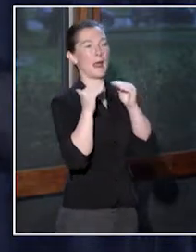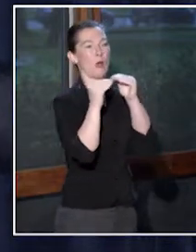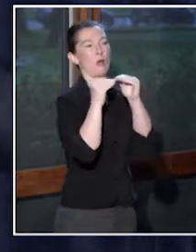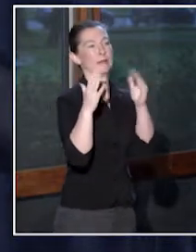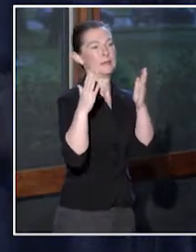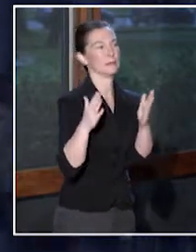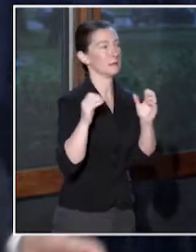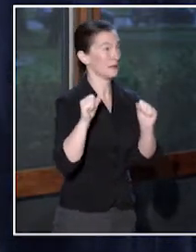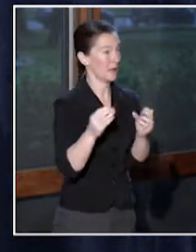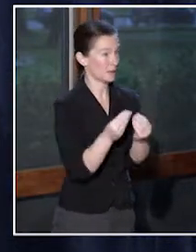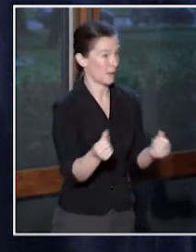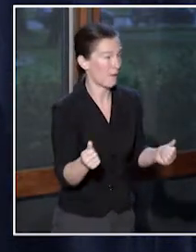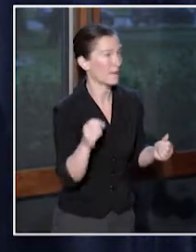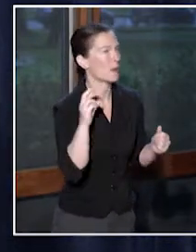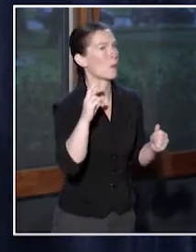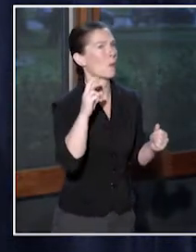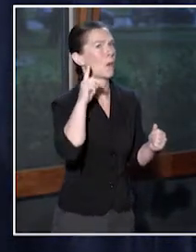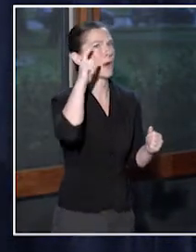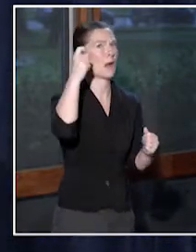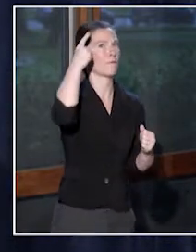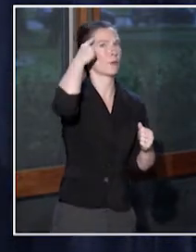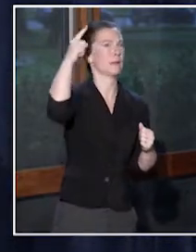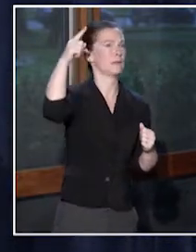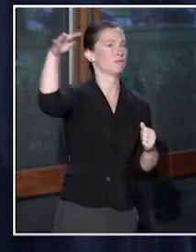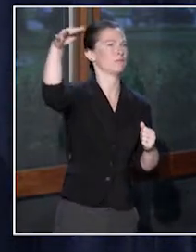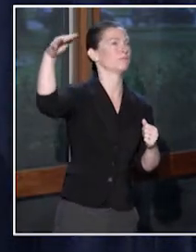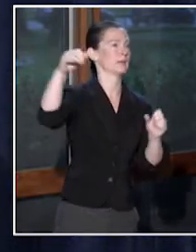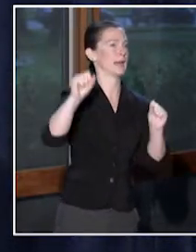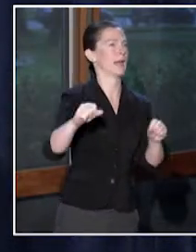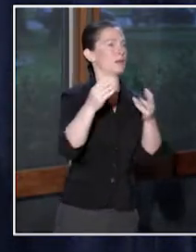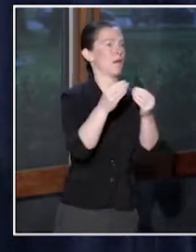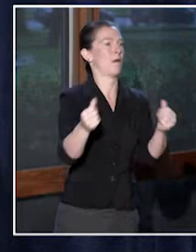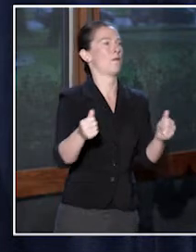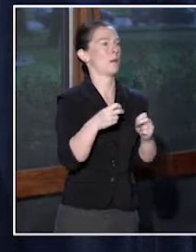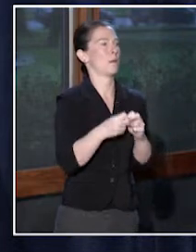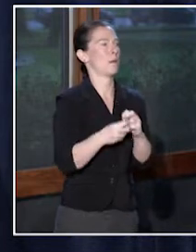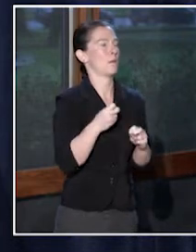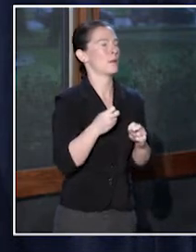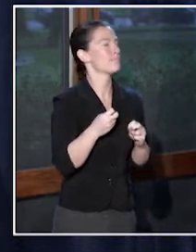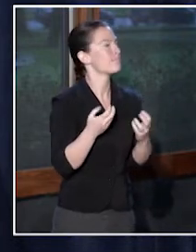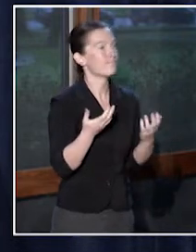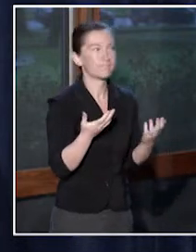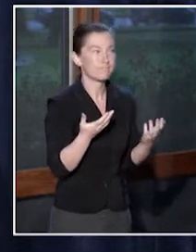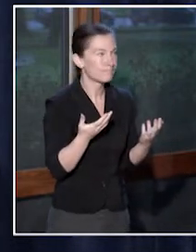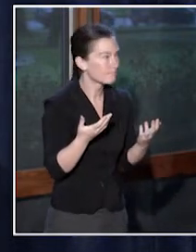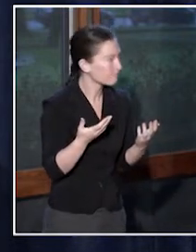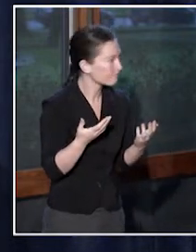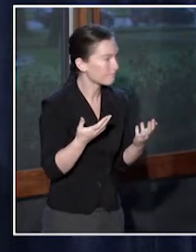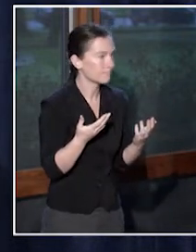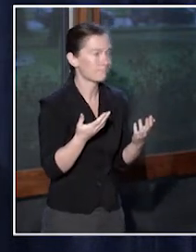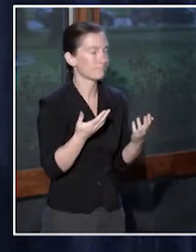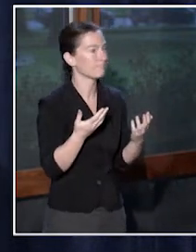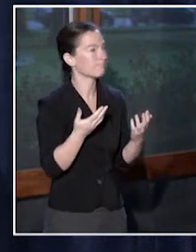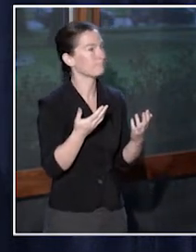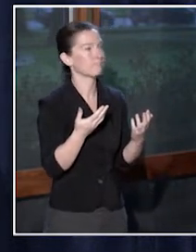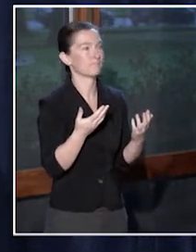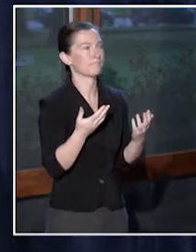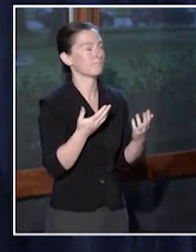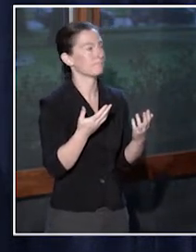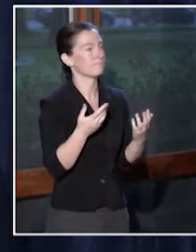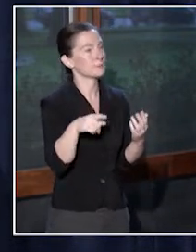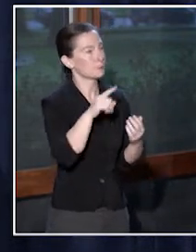writ large is going to solve this problem alone, you are going to be terribly